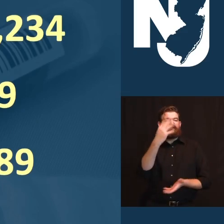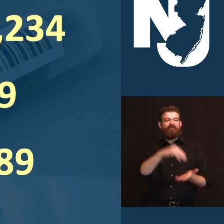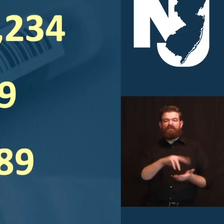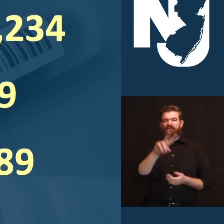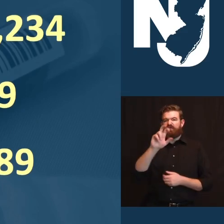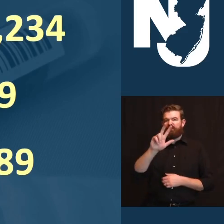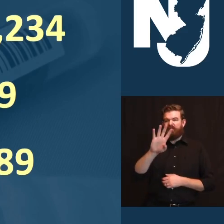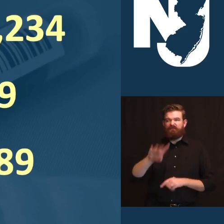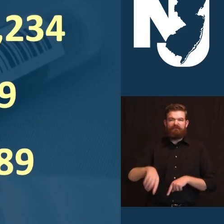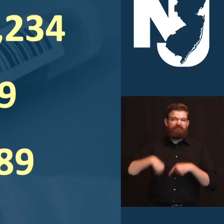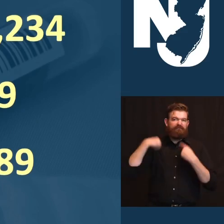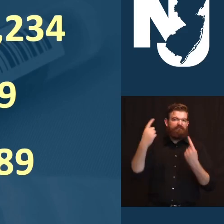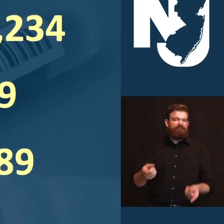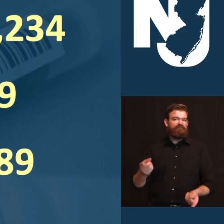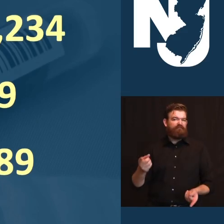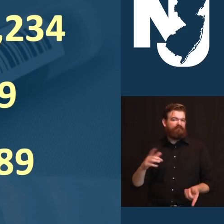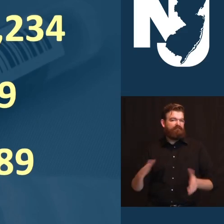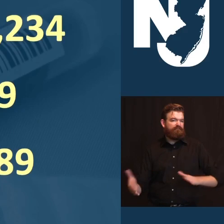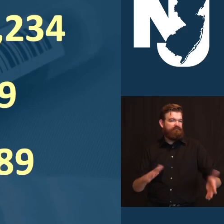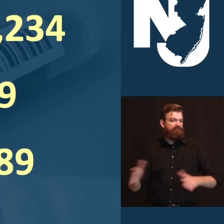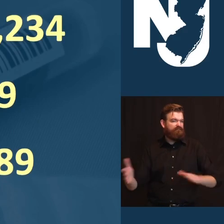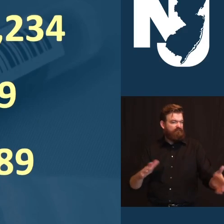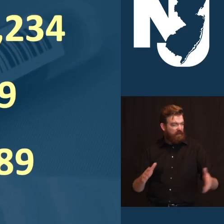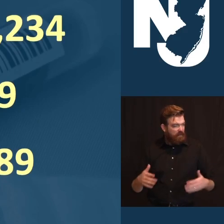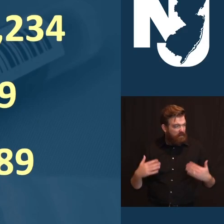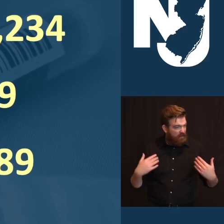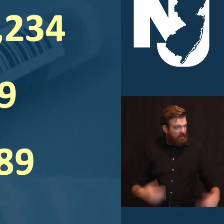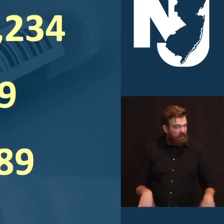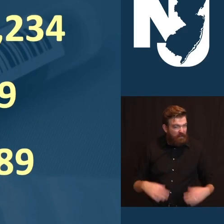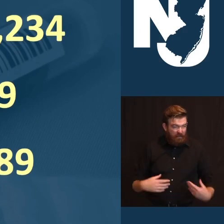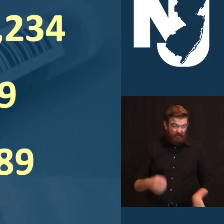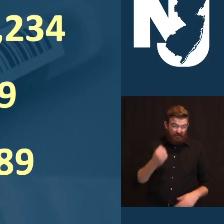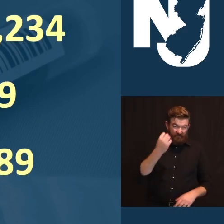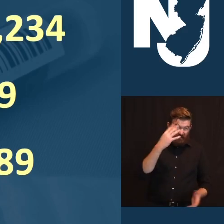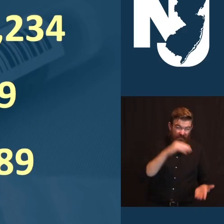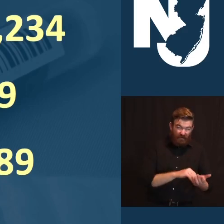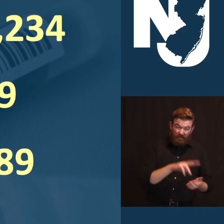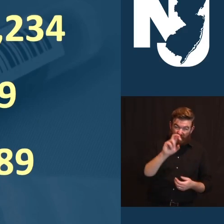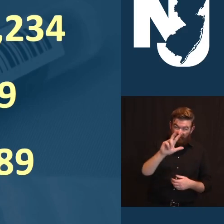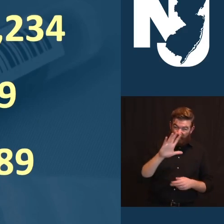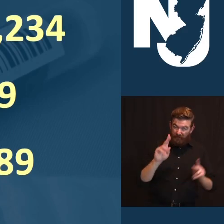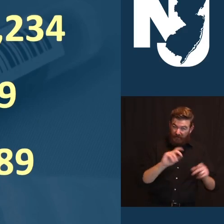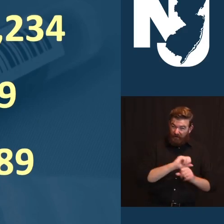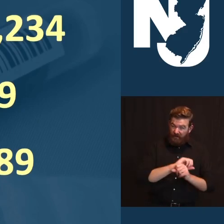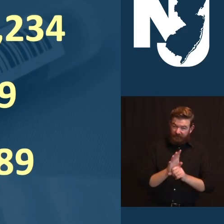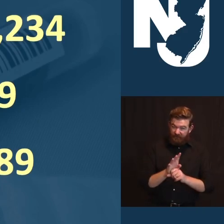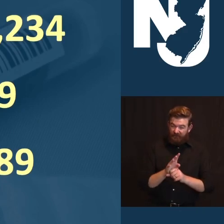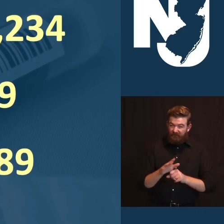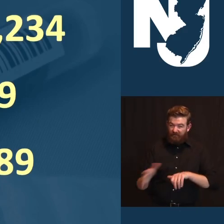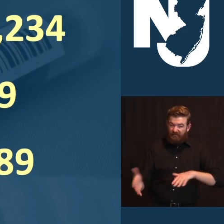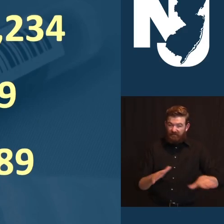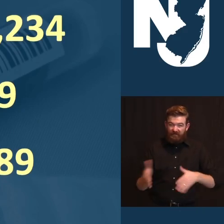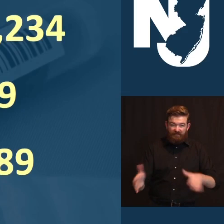14,234, unfathomable number of lost precious souls. Of the 9, Judy, I'm showing that 4 of them were